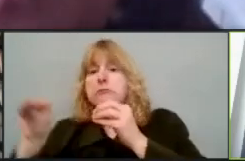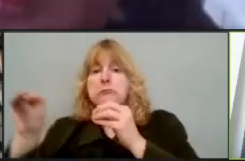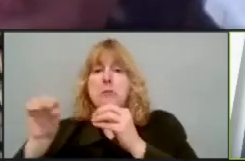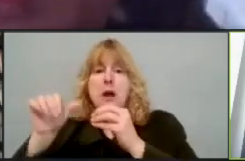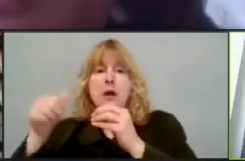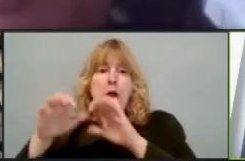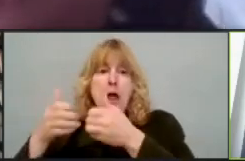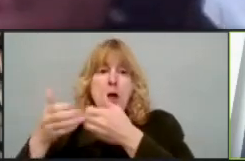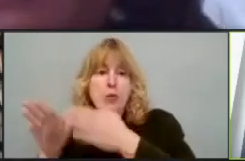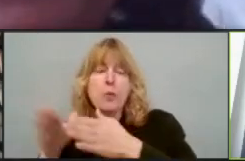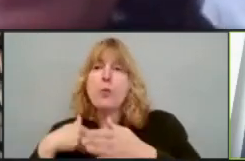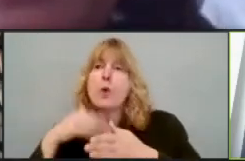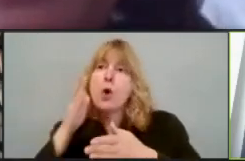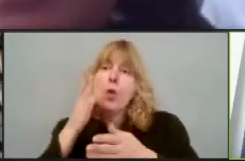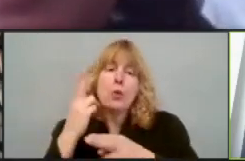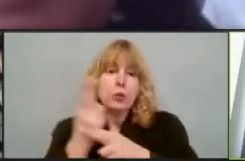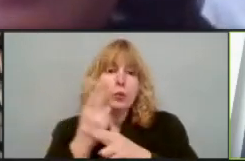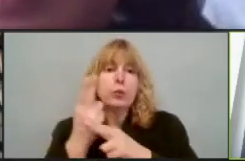possible.